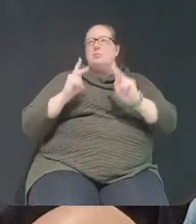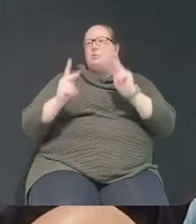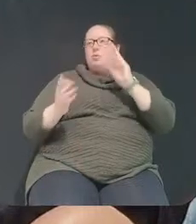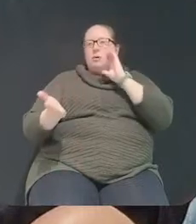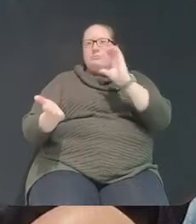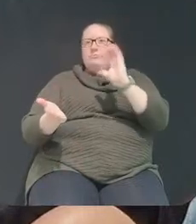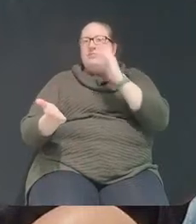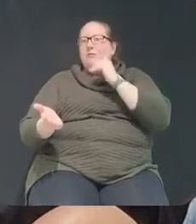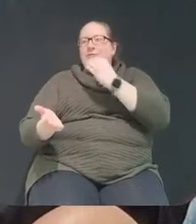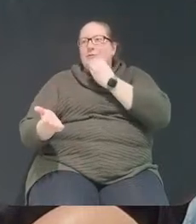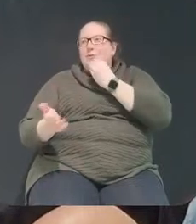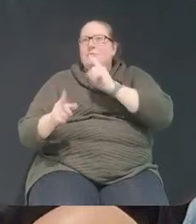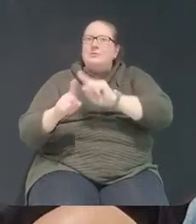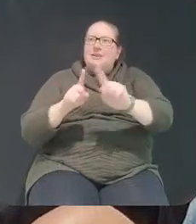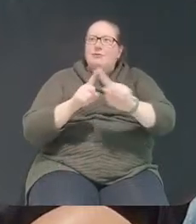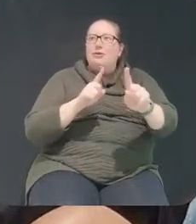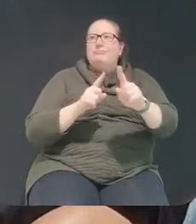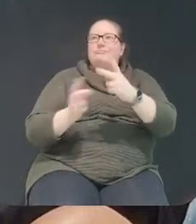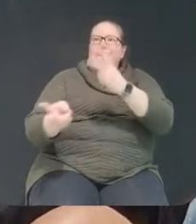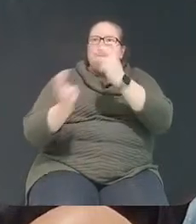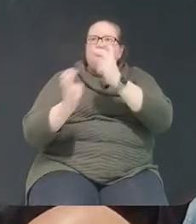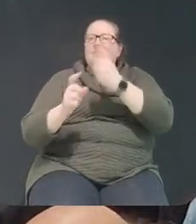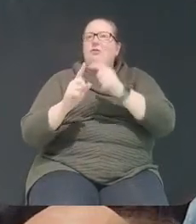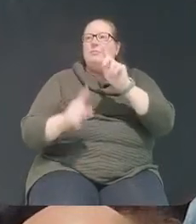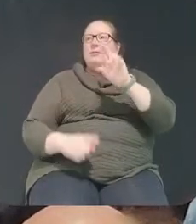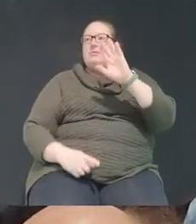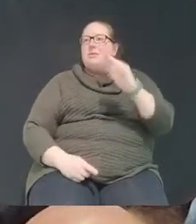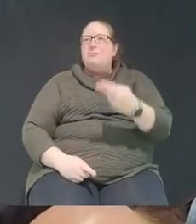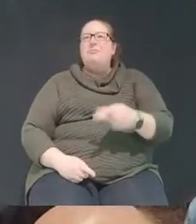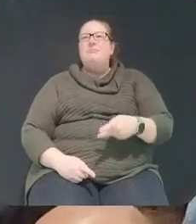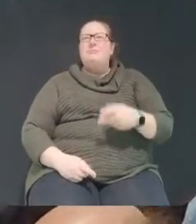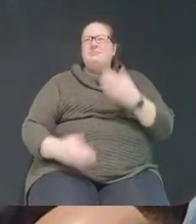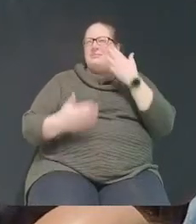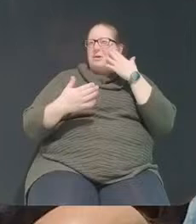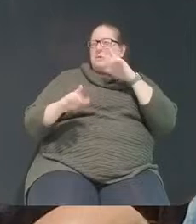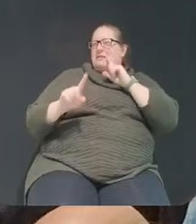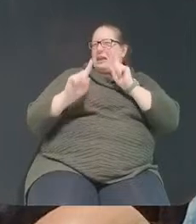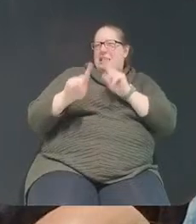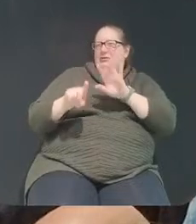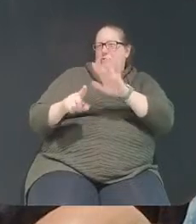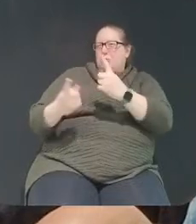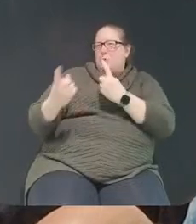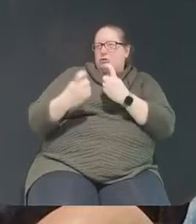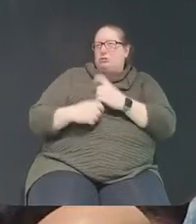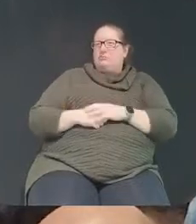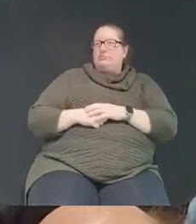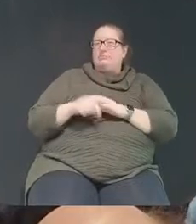food and different things. So I don't know if that answers all of your question.